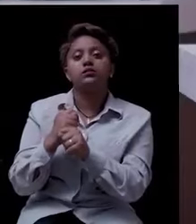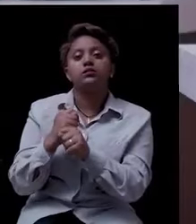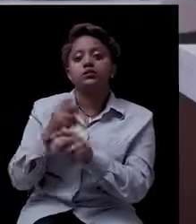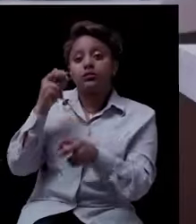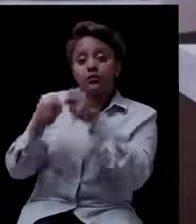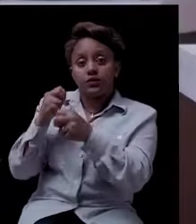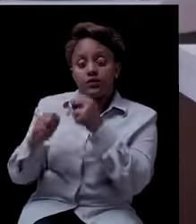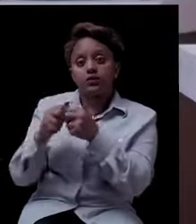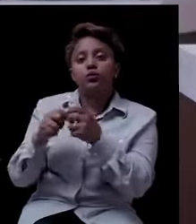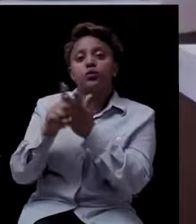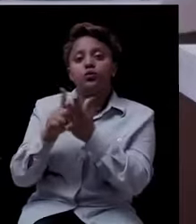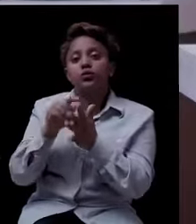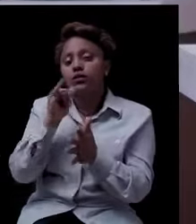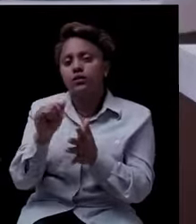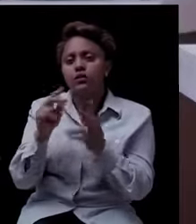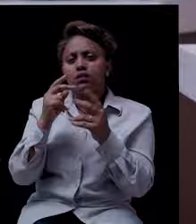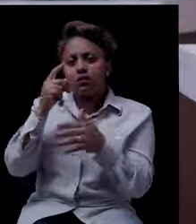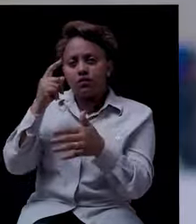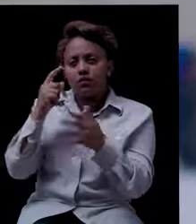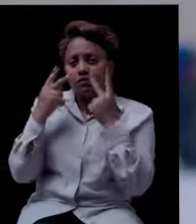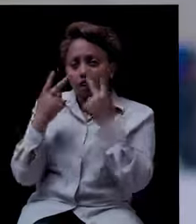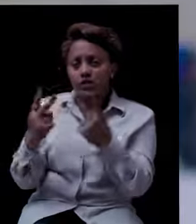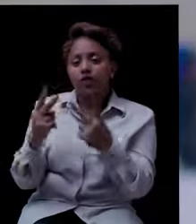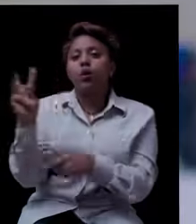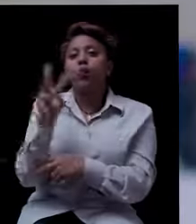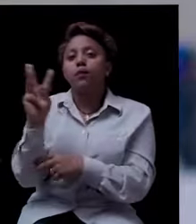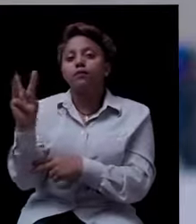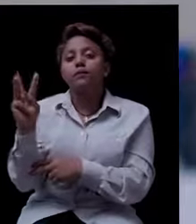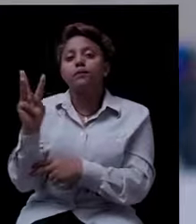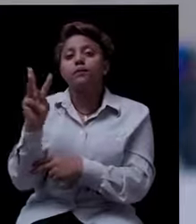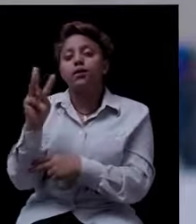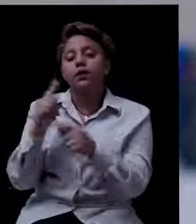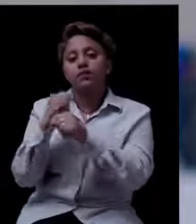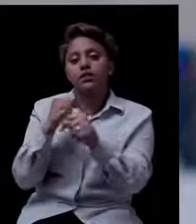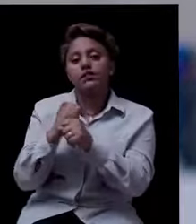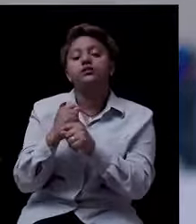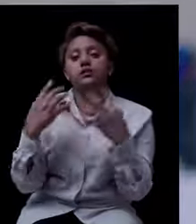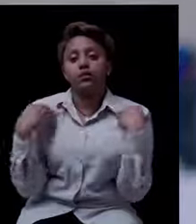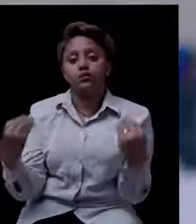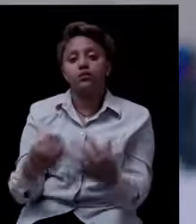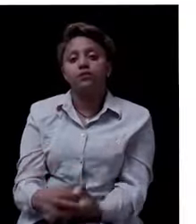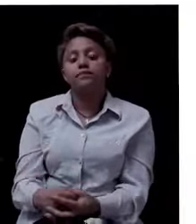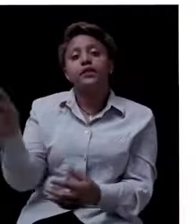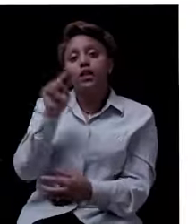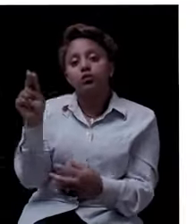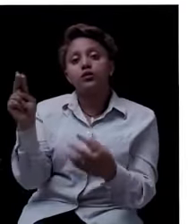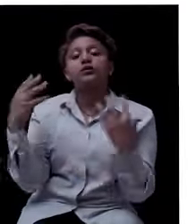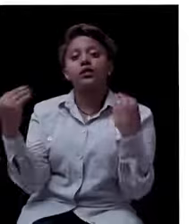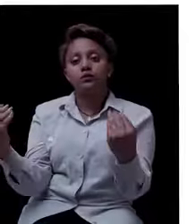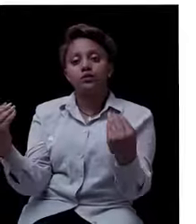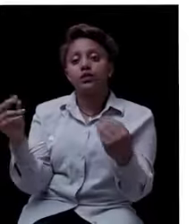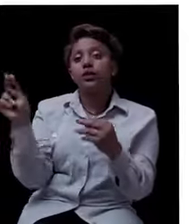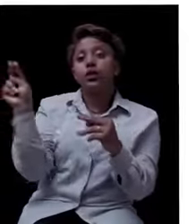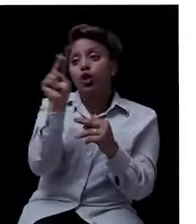As applications play an increasing criminal role in business, it is vital to focus on web application security. Network